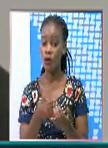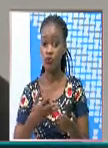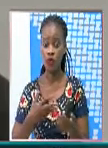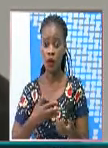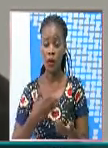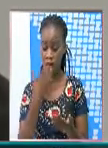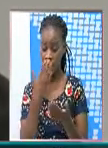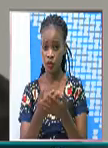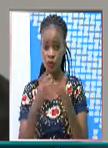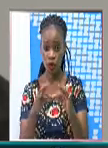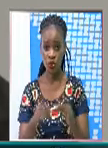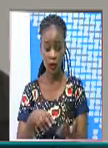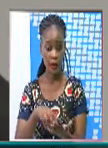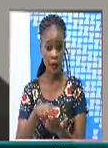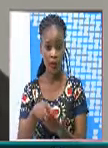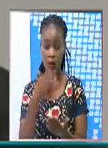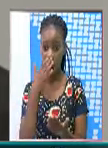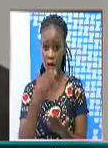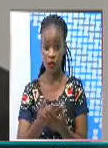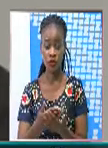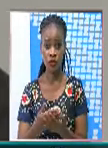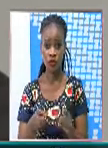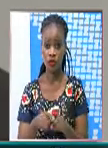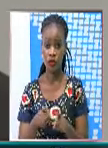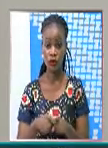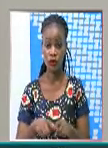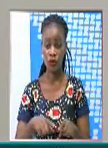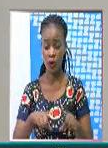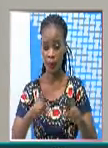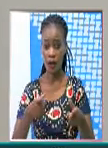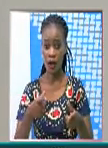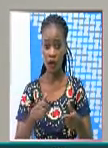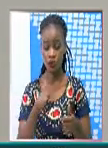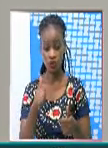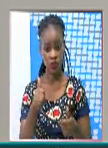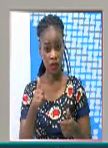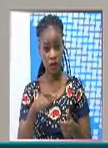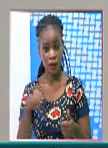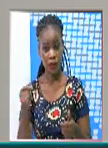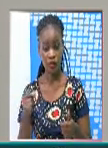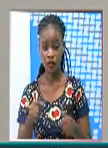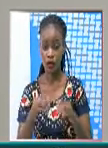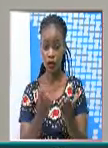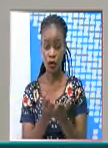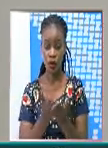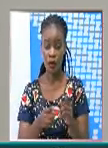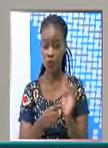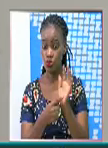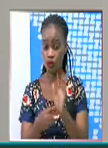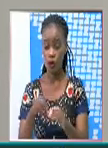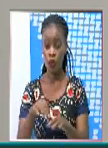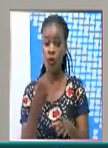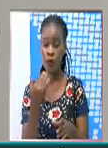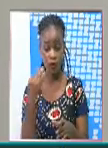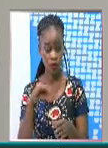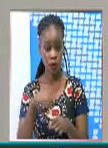batereeze ebintu batambuze bulungi ebyamaguzi ebiri ku mutindo. Please carry out a study to identify the needs